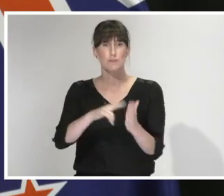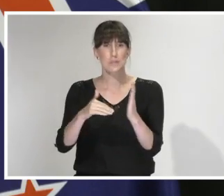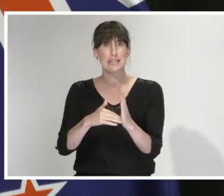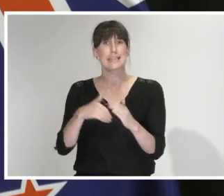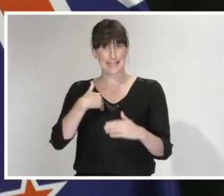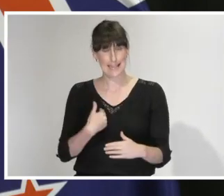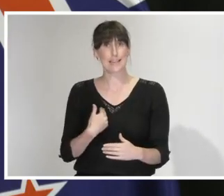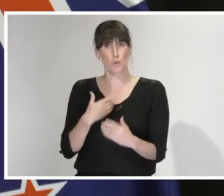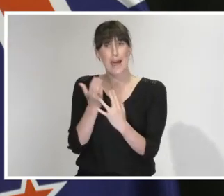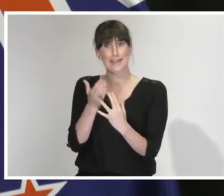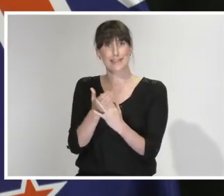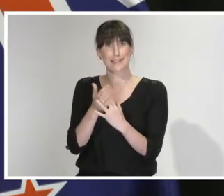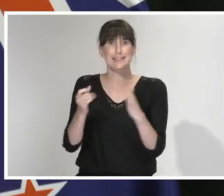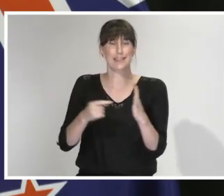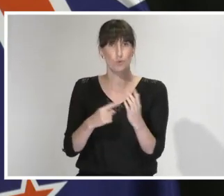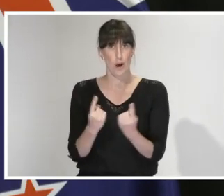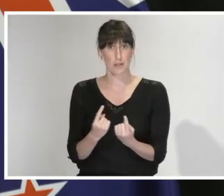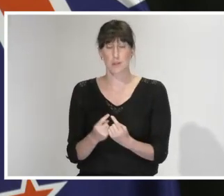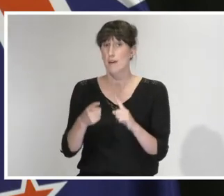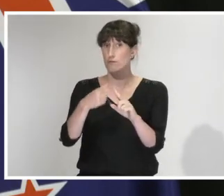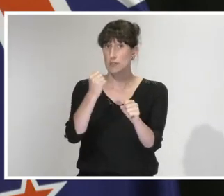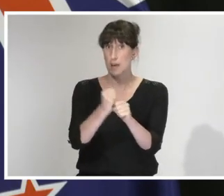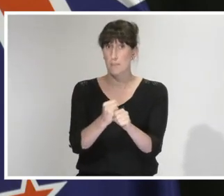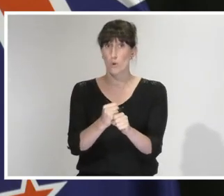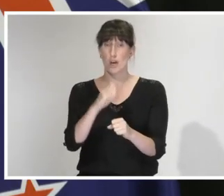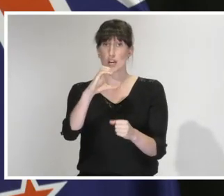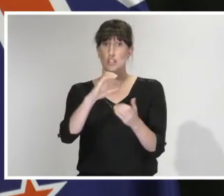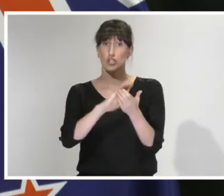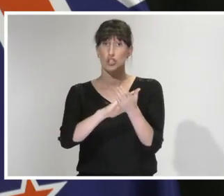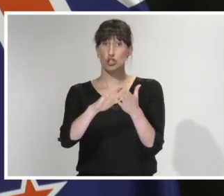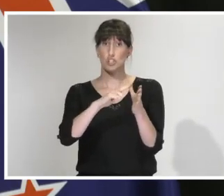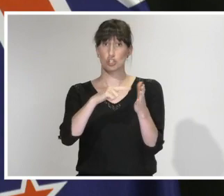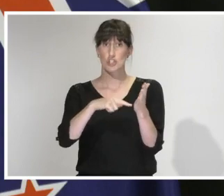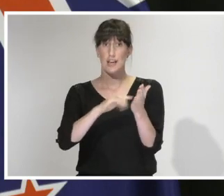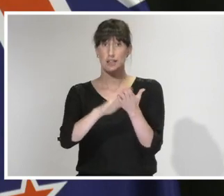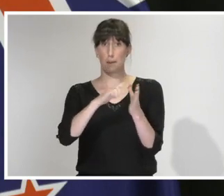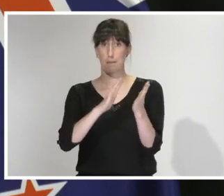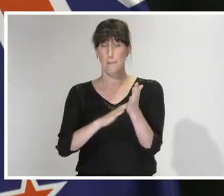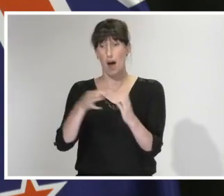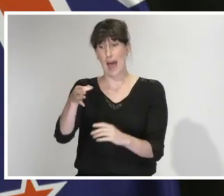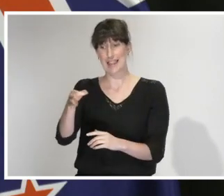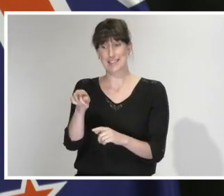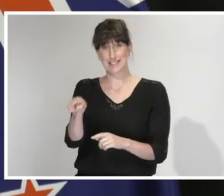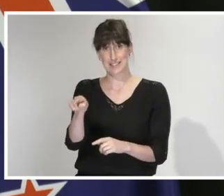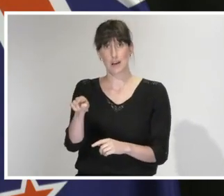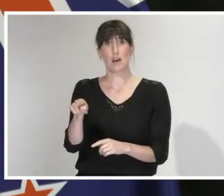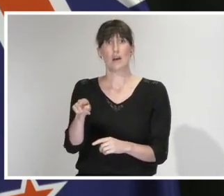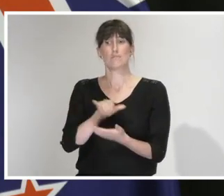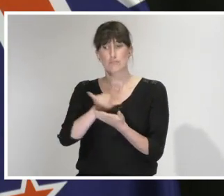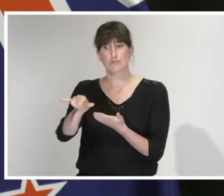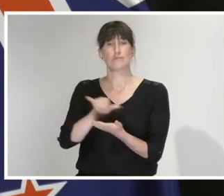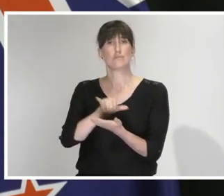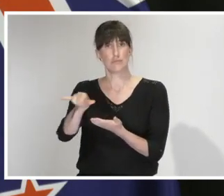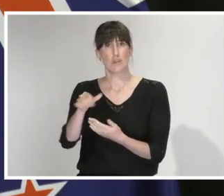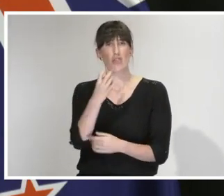blood donations. So the Chatham Islands now have their Airlink secured, and Air Chathams is making 3 trips a week, making